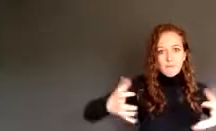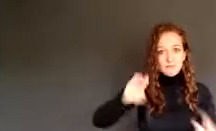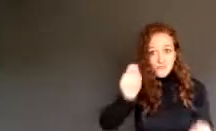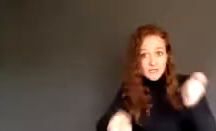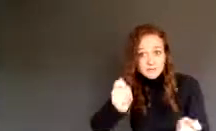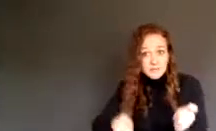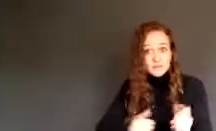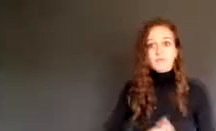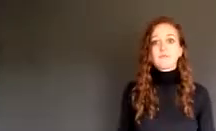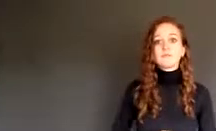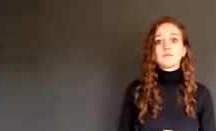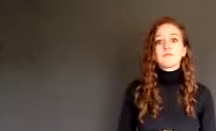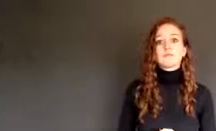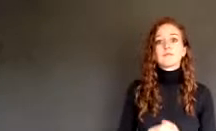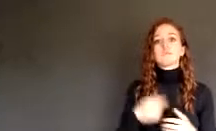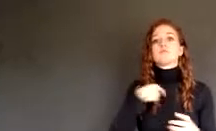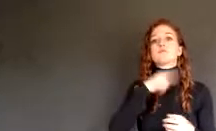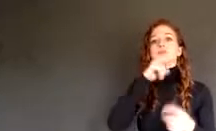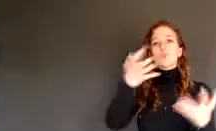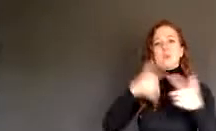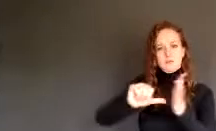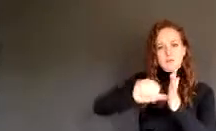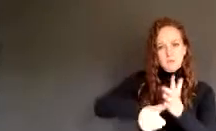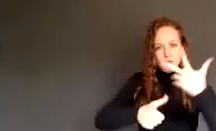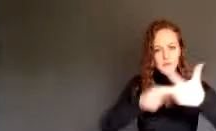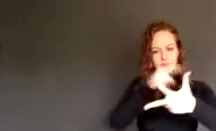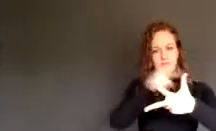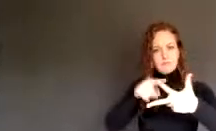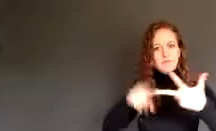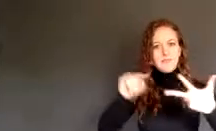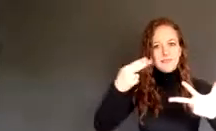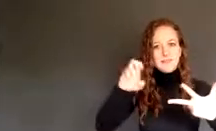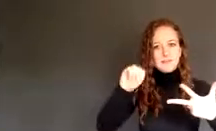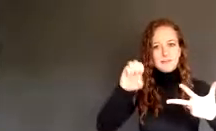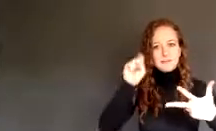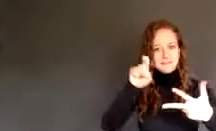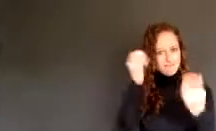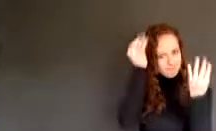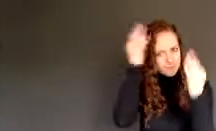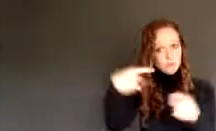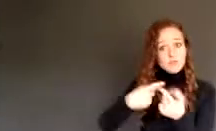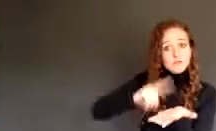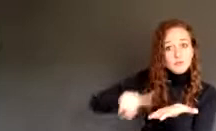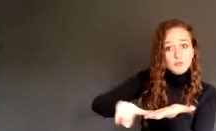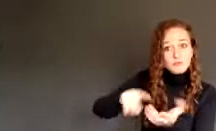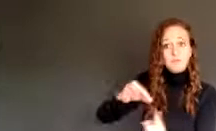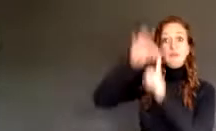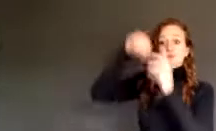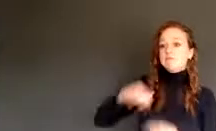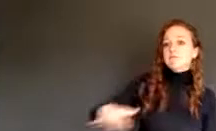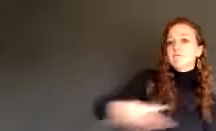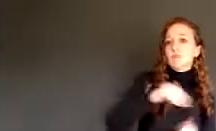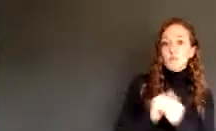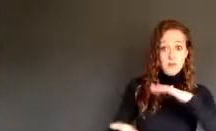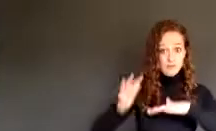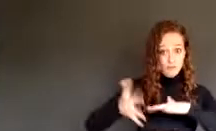upwelling is a vital oceanographic process that underpins the dynamics of intertidal macroalgae. And even more importantly, I think my